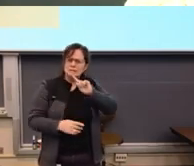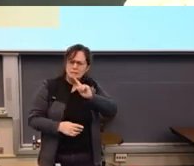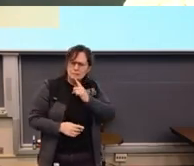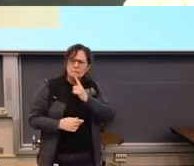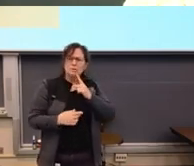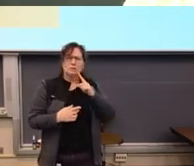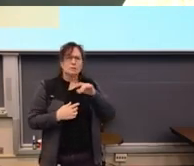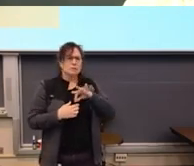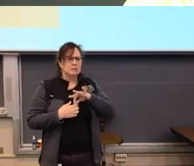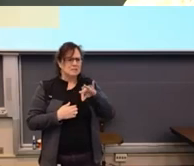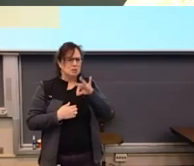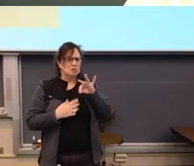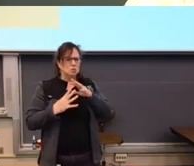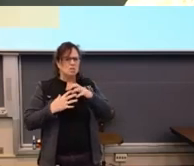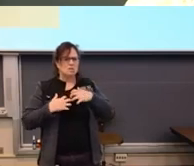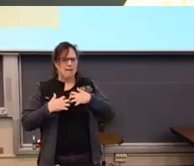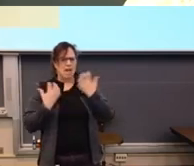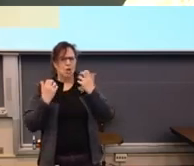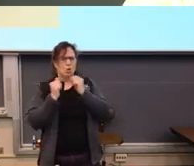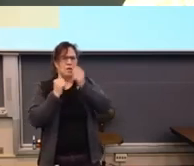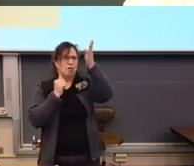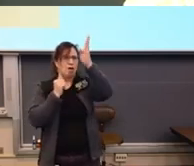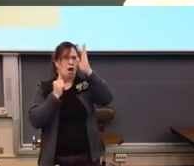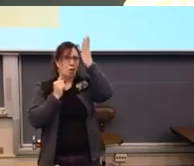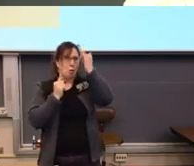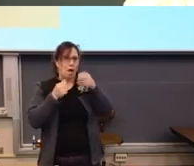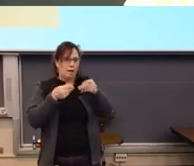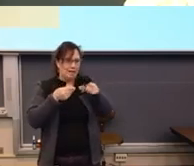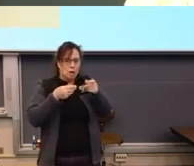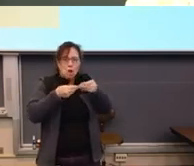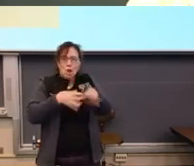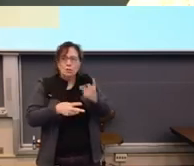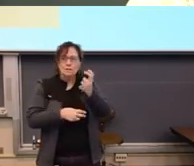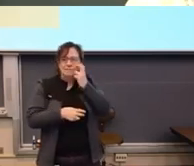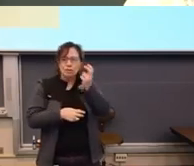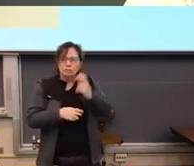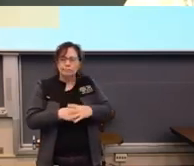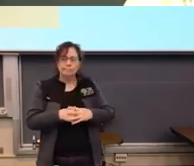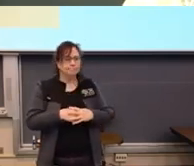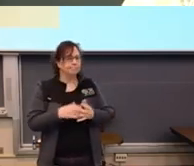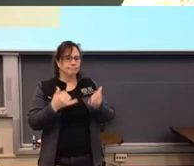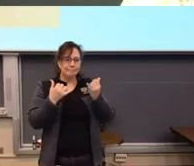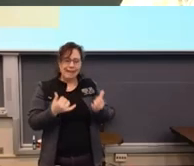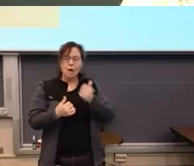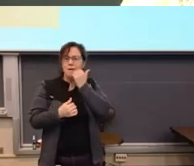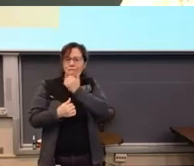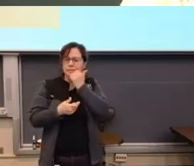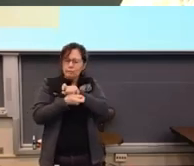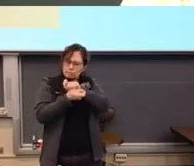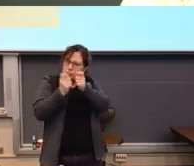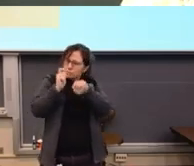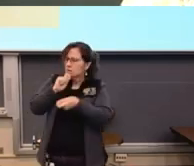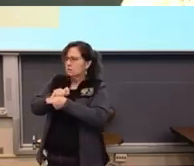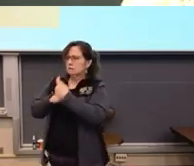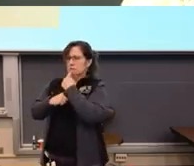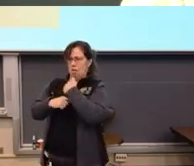spiritual animosity, anger with God for allowing him to lose his vision. But now every day he tells us that he